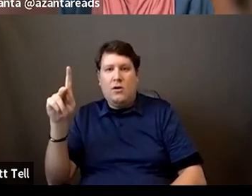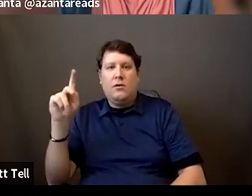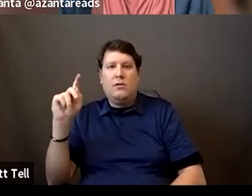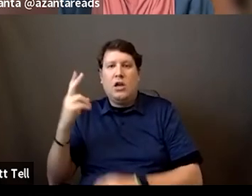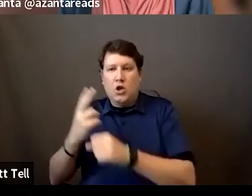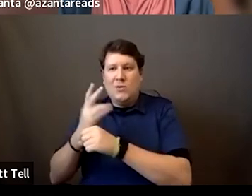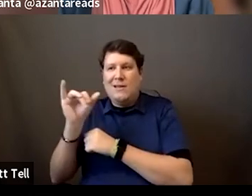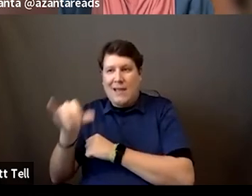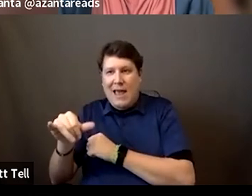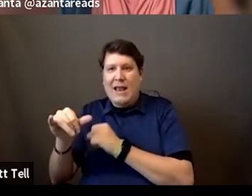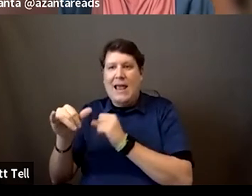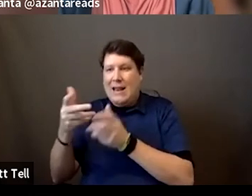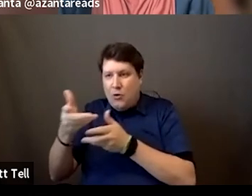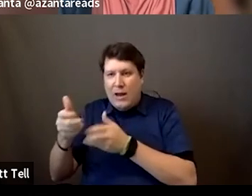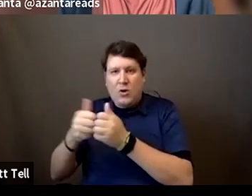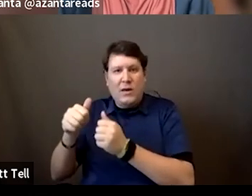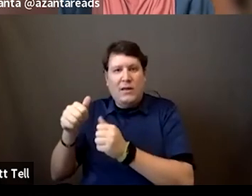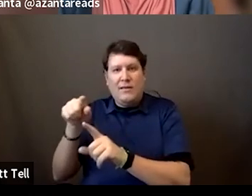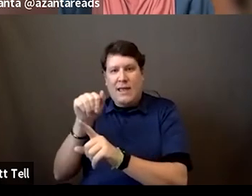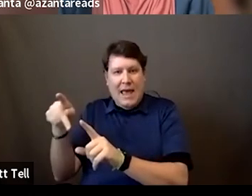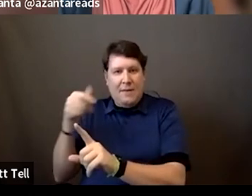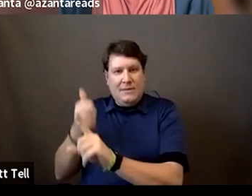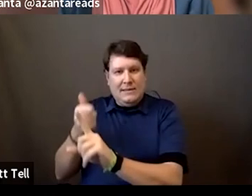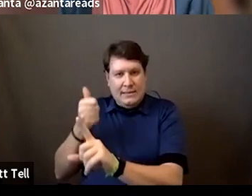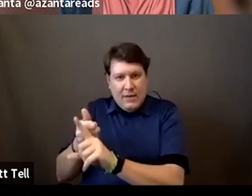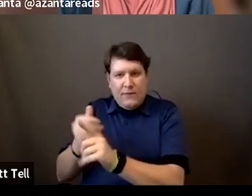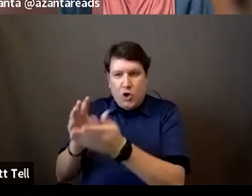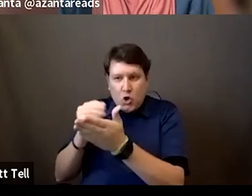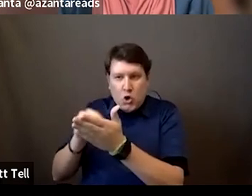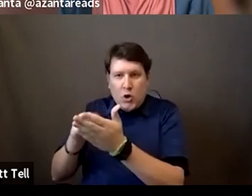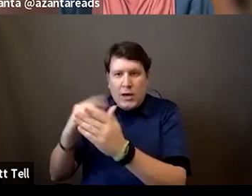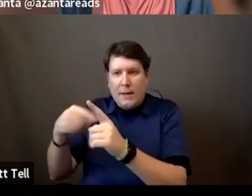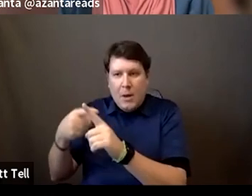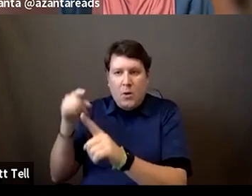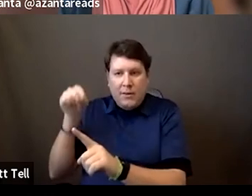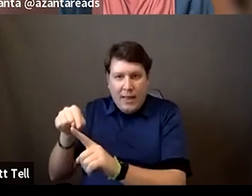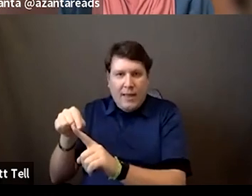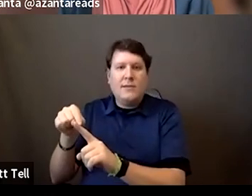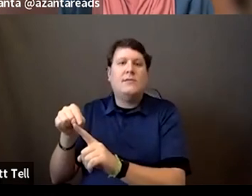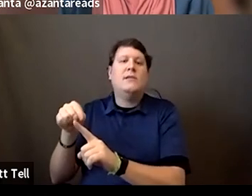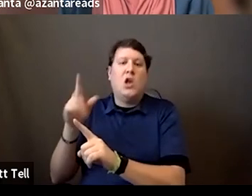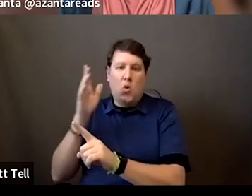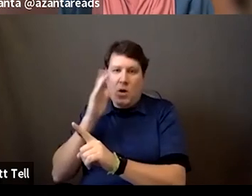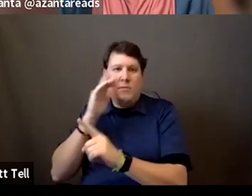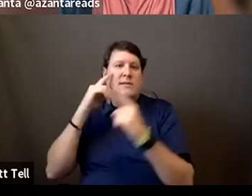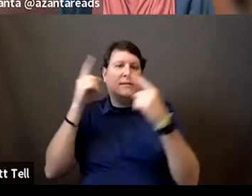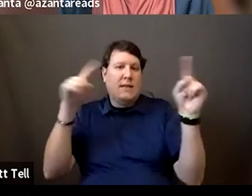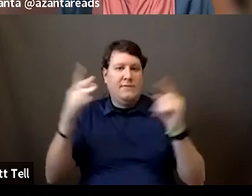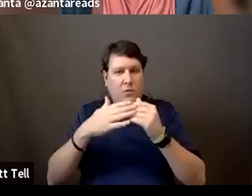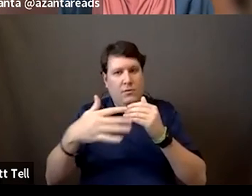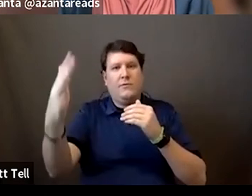But yeah, I think a lot of times we love being a part of this community and we love connecting with authors and publishers.